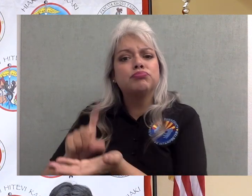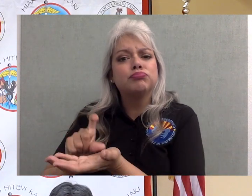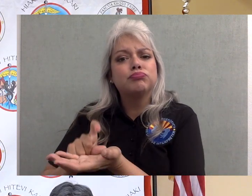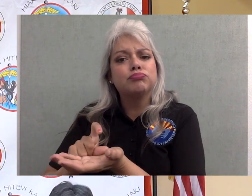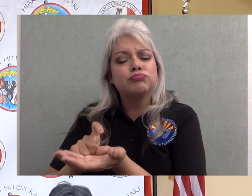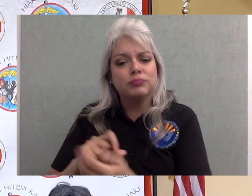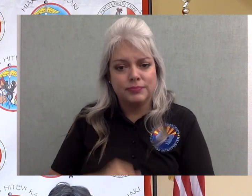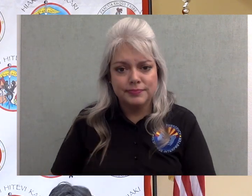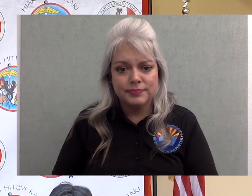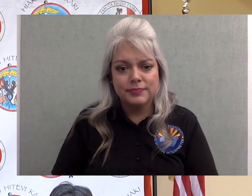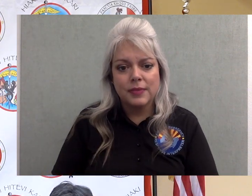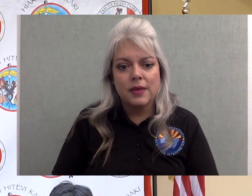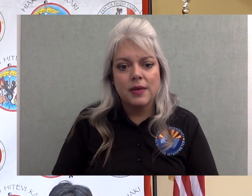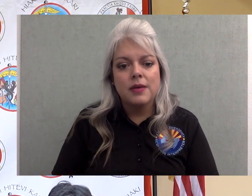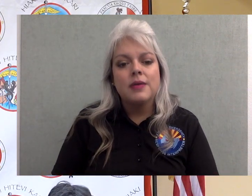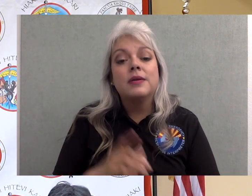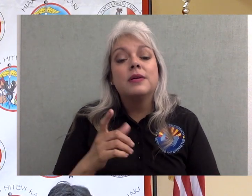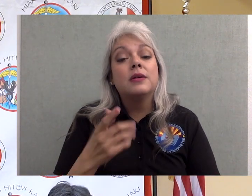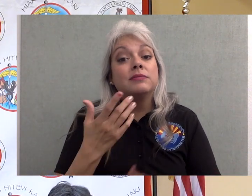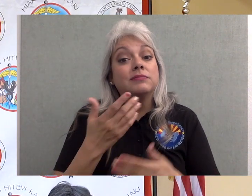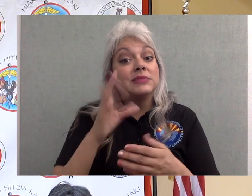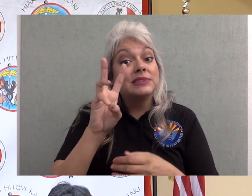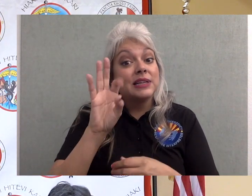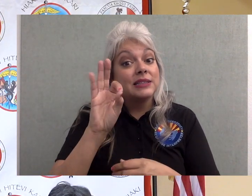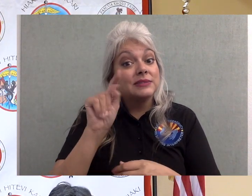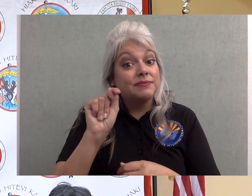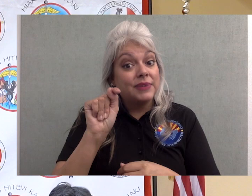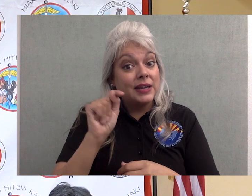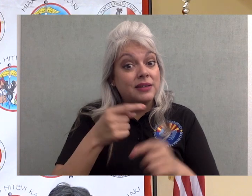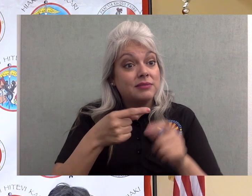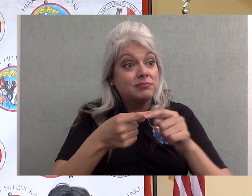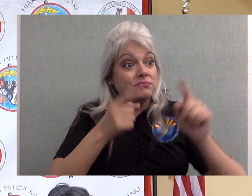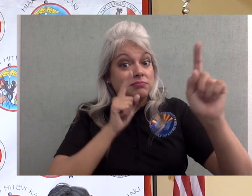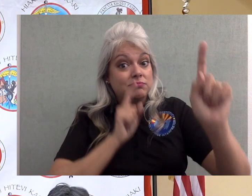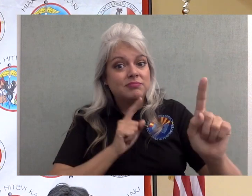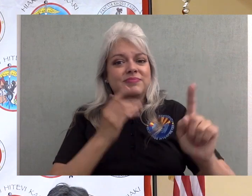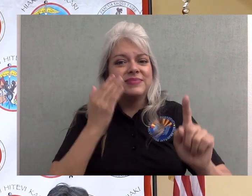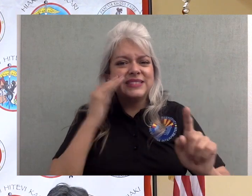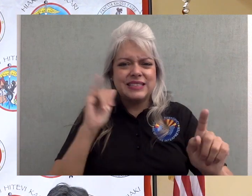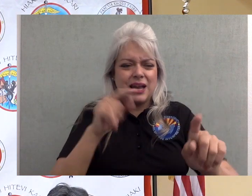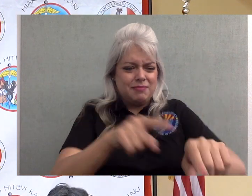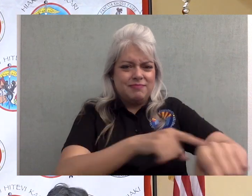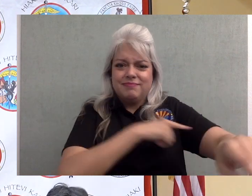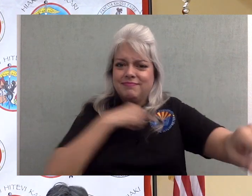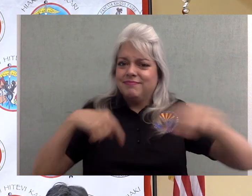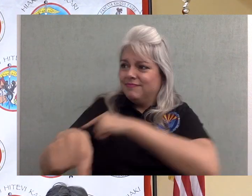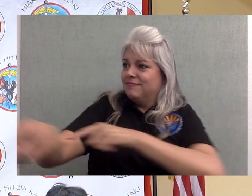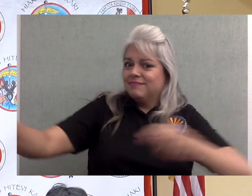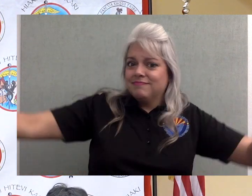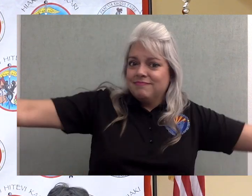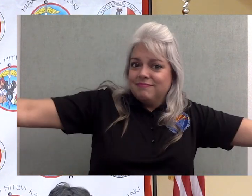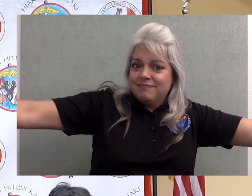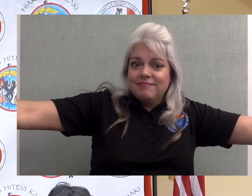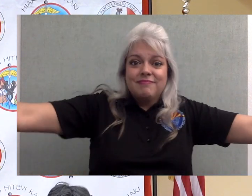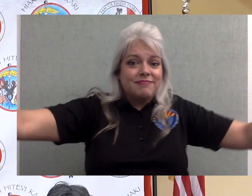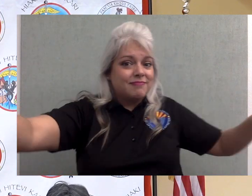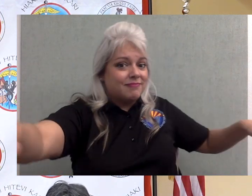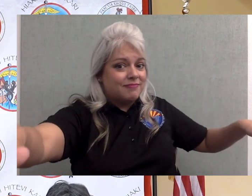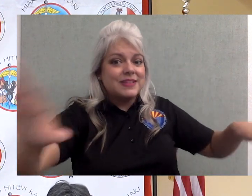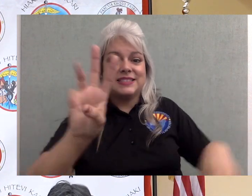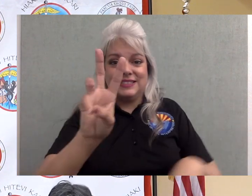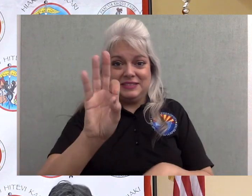2 arm lengths from another person. As we just mentioned now, cover your mouth and nose with a mask when you're around others.